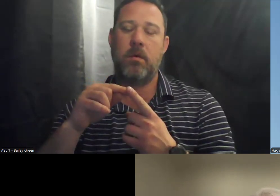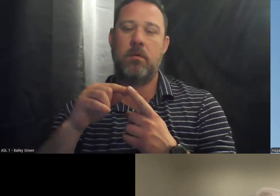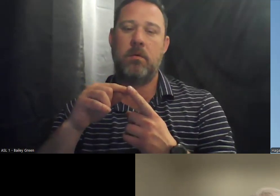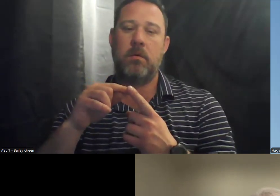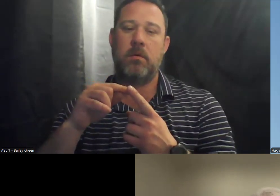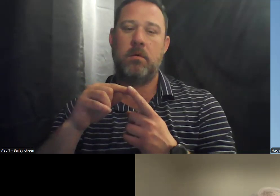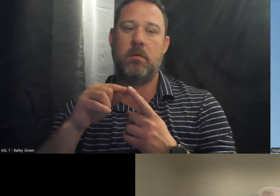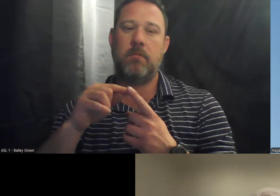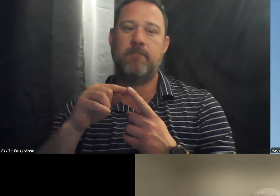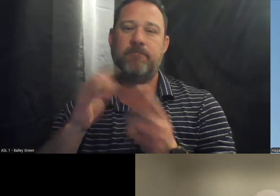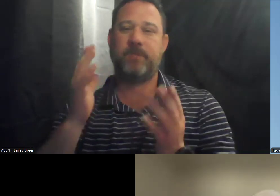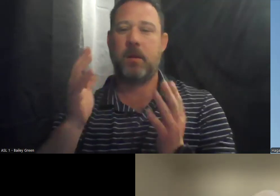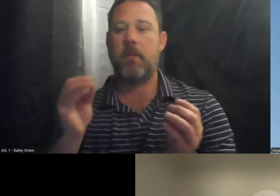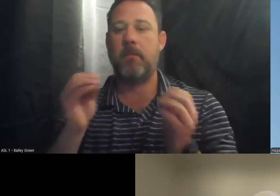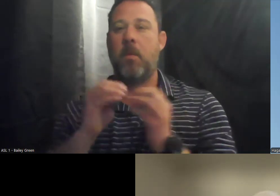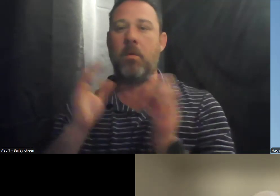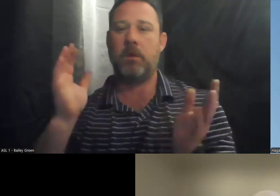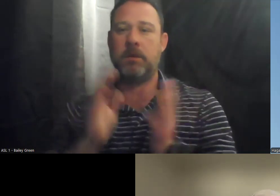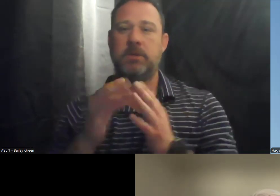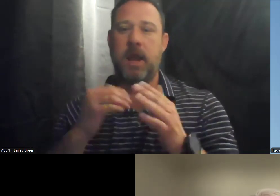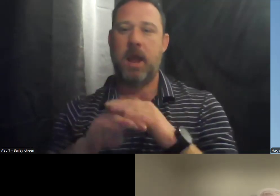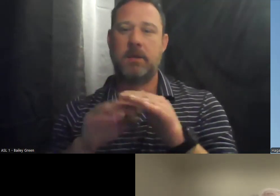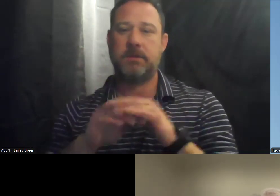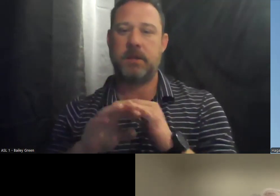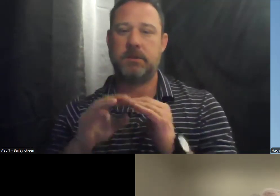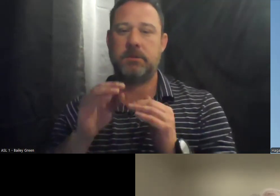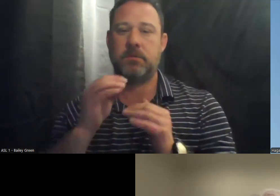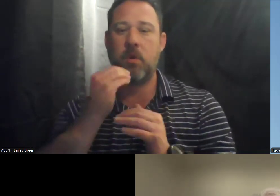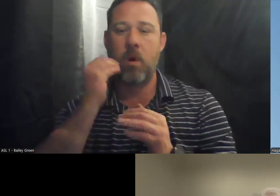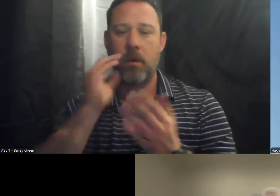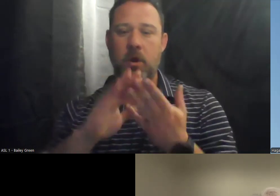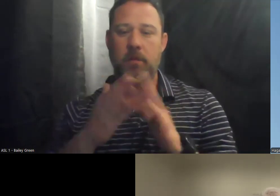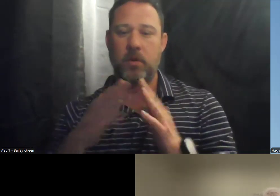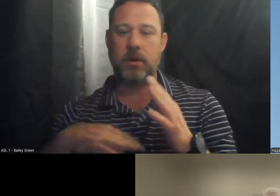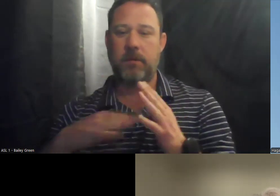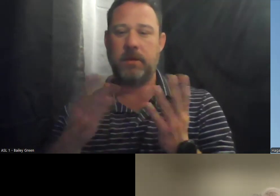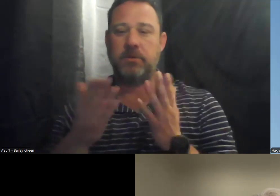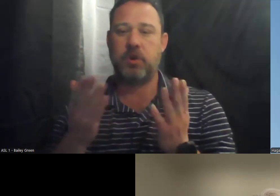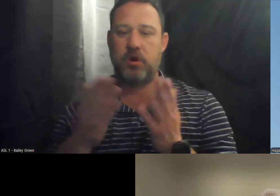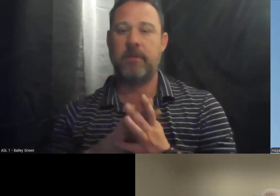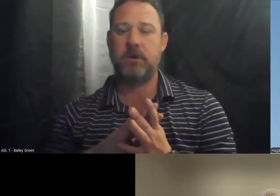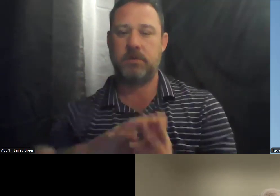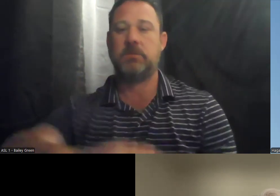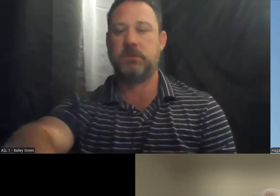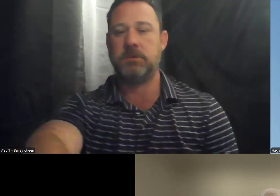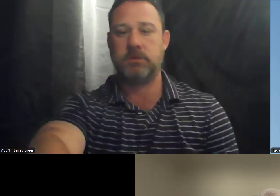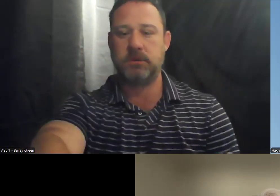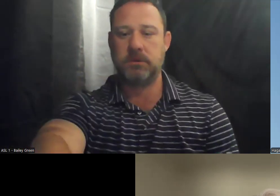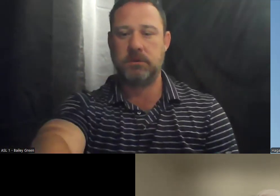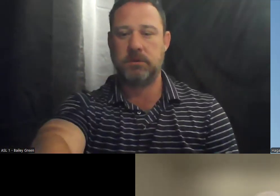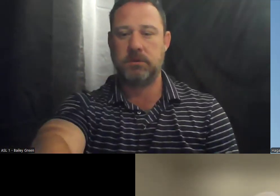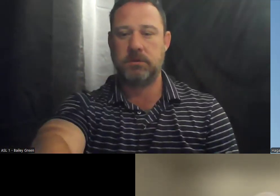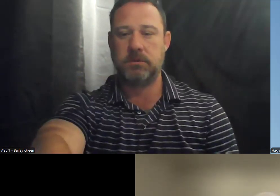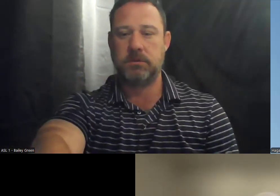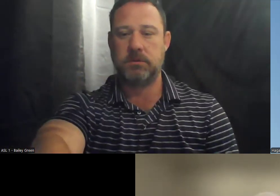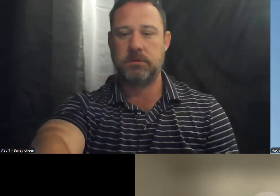seemingly more diminished access to home and community-based services, of course. But I also